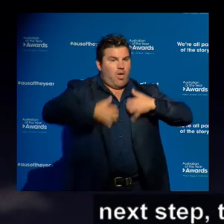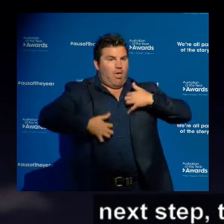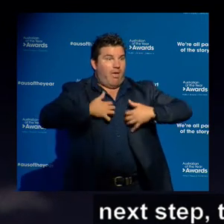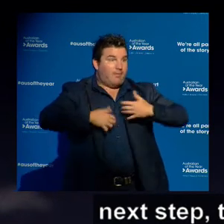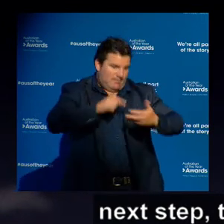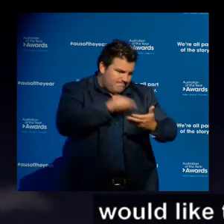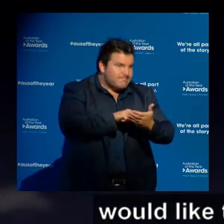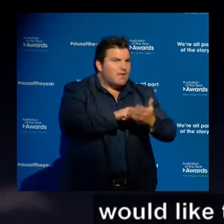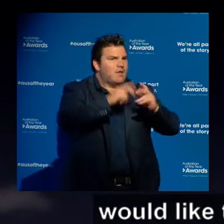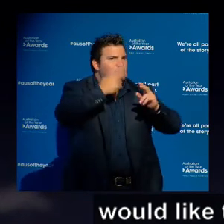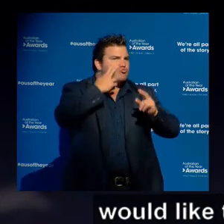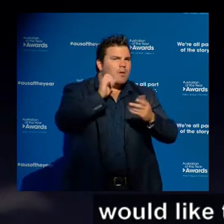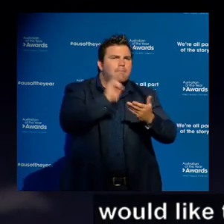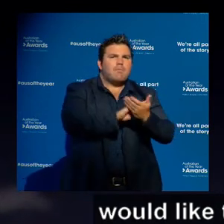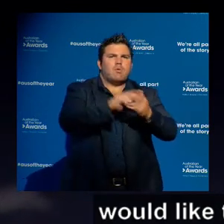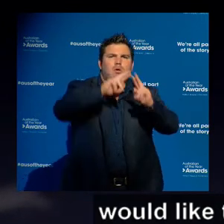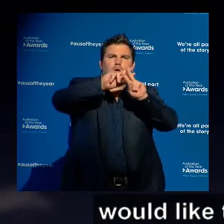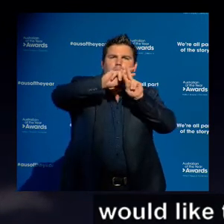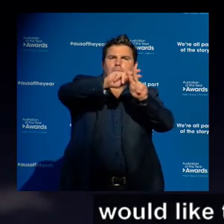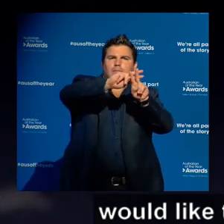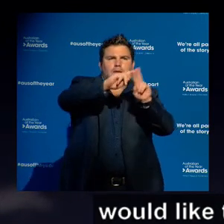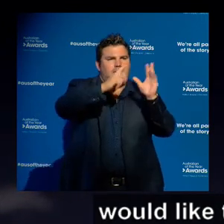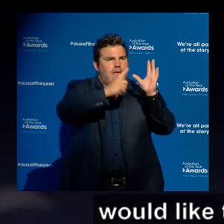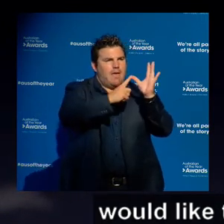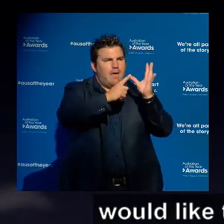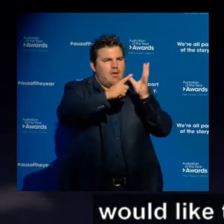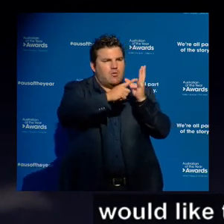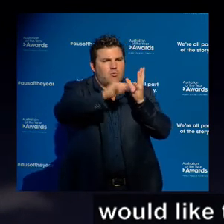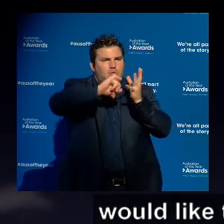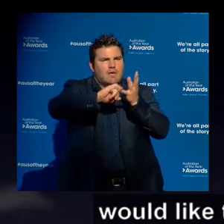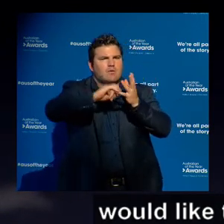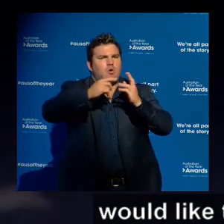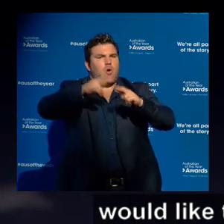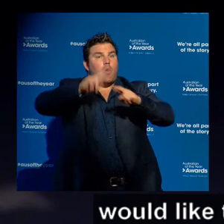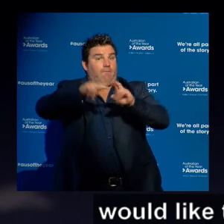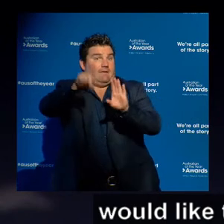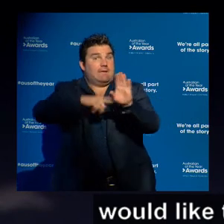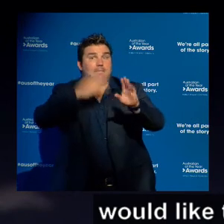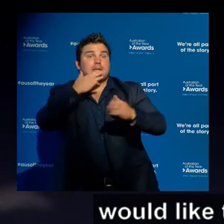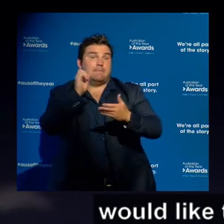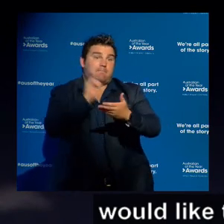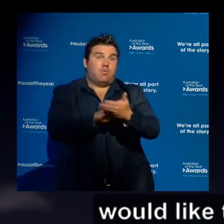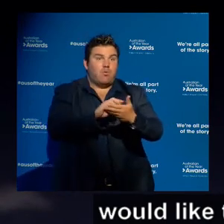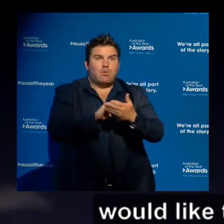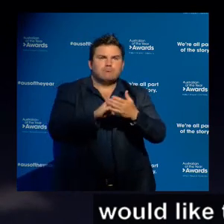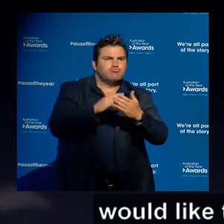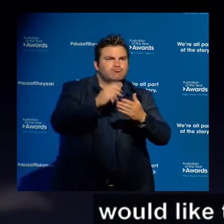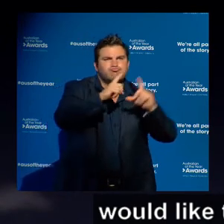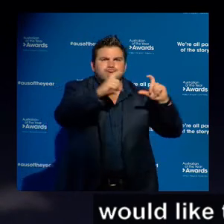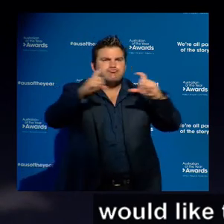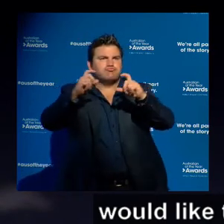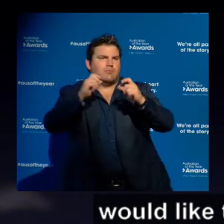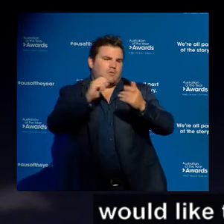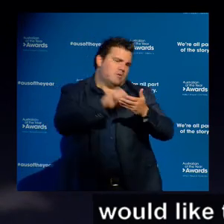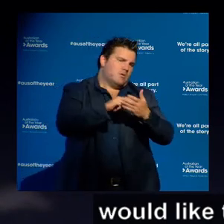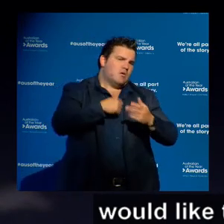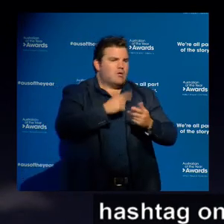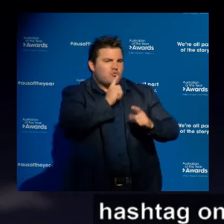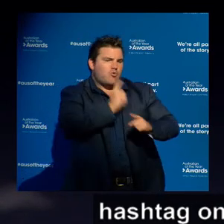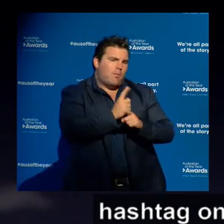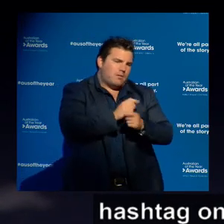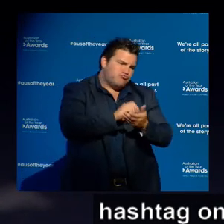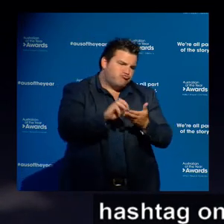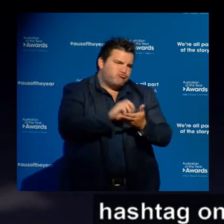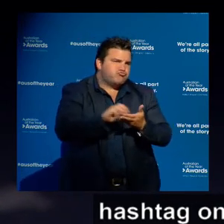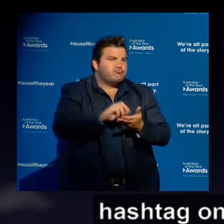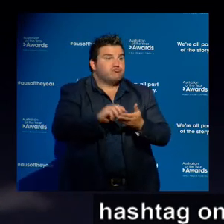the Year, so it's #AUS of the Year for brevity, Australian of the Year, please do share your experiences and your thoughts of the evening.